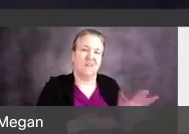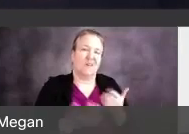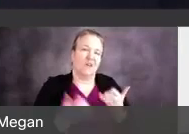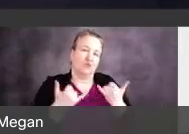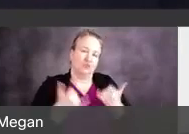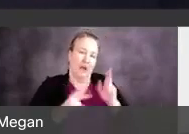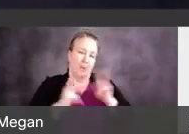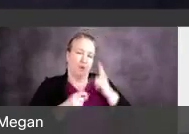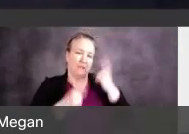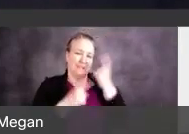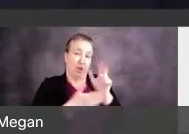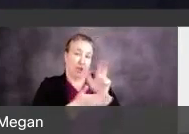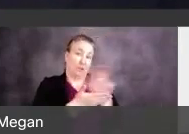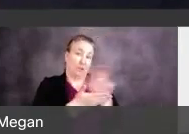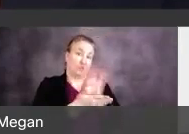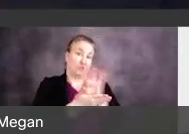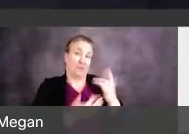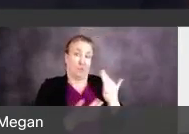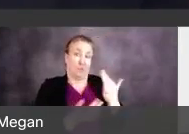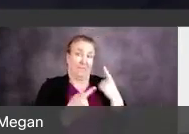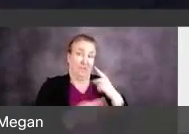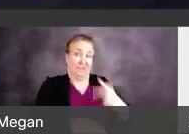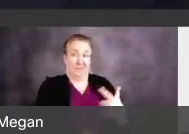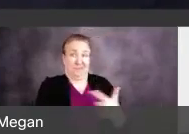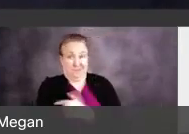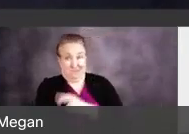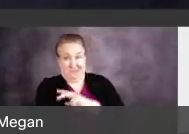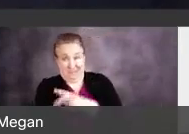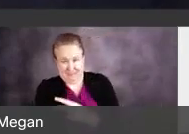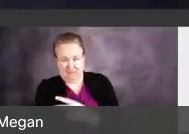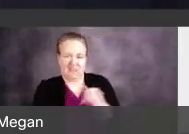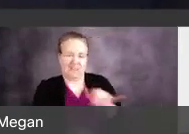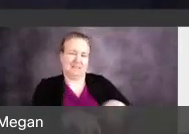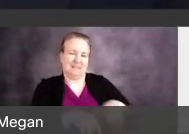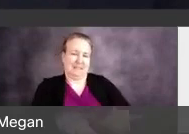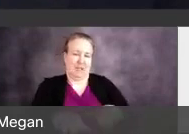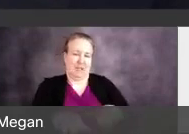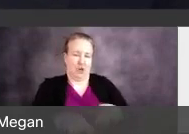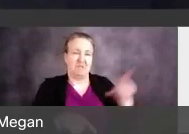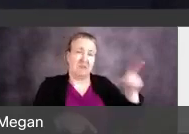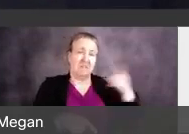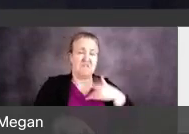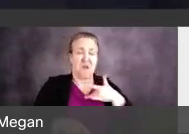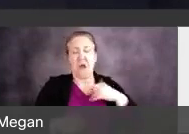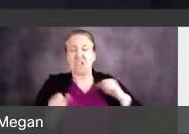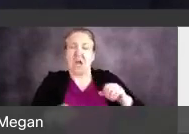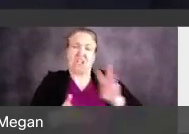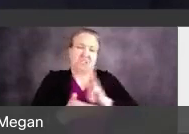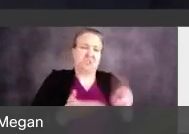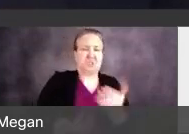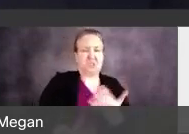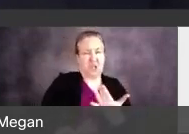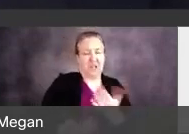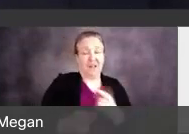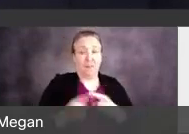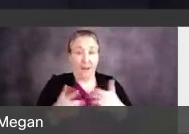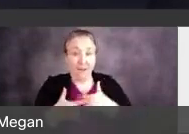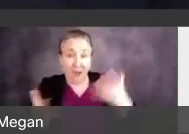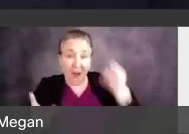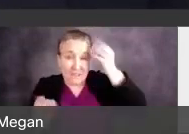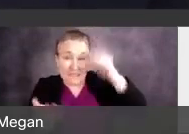the standard time. But beyond that, there's just not a lot of data. And